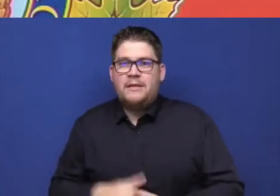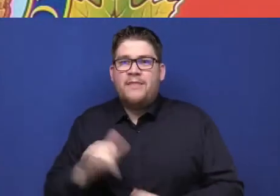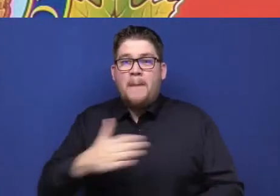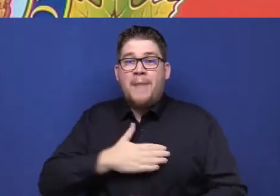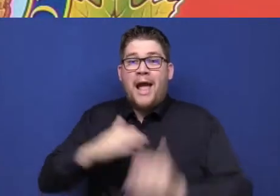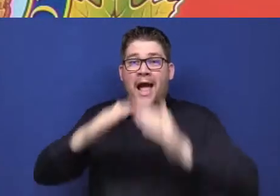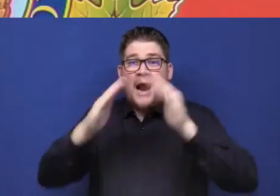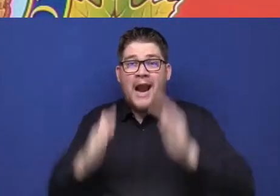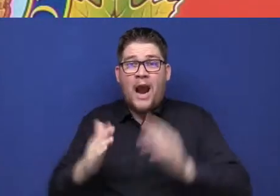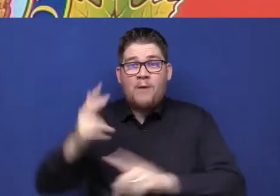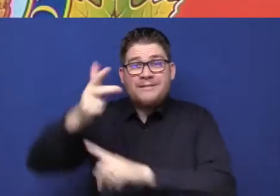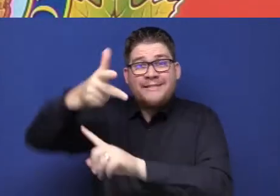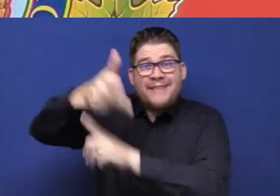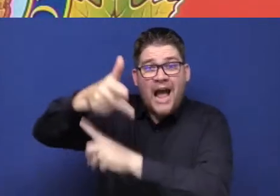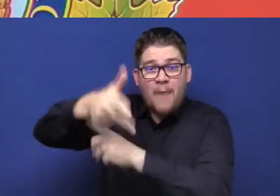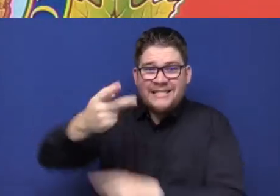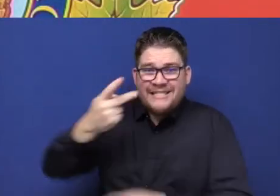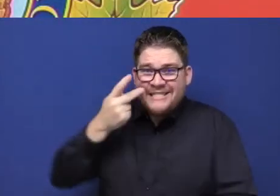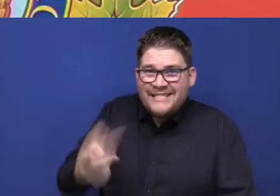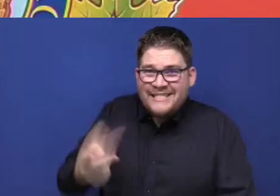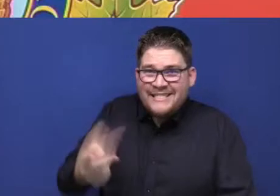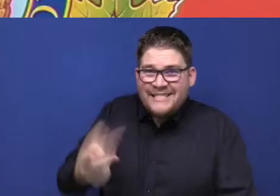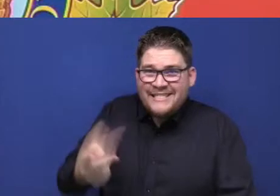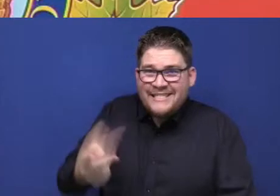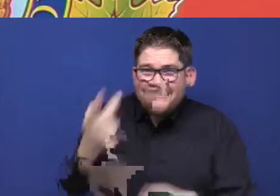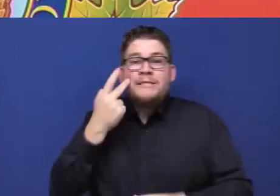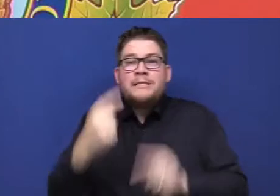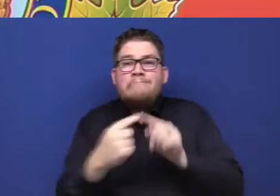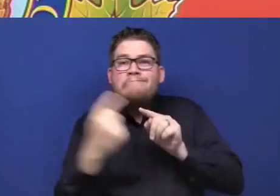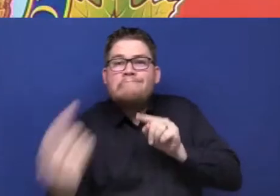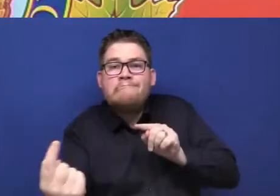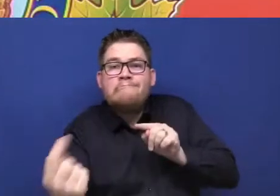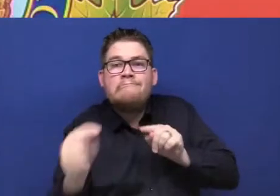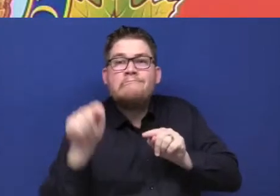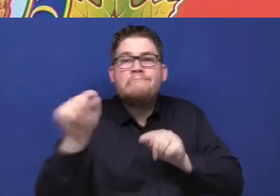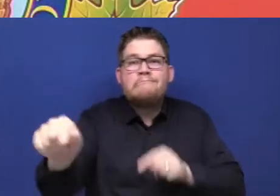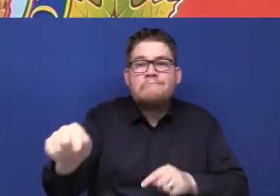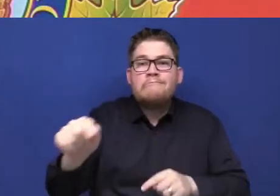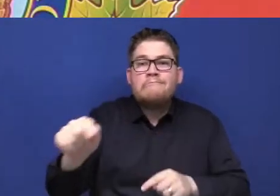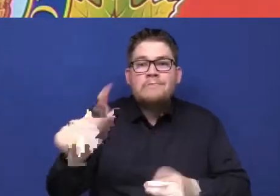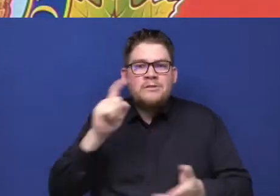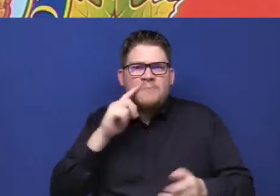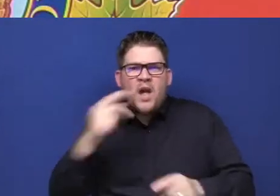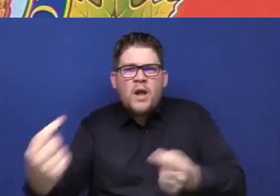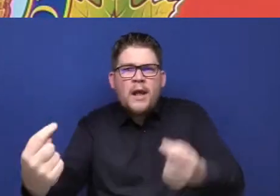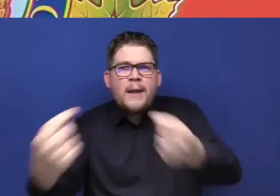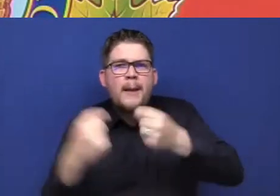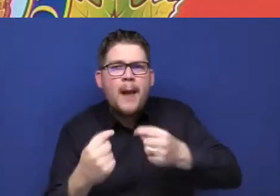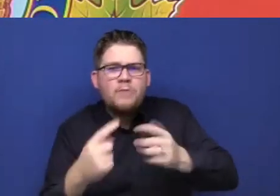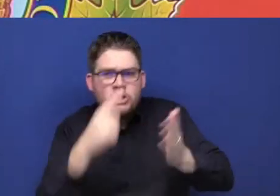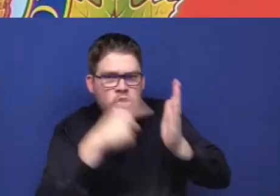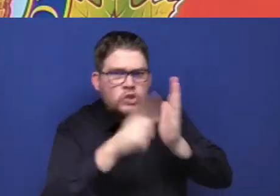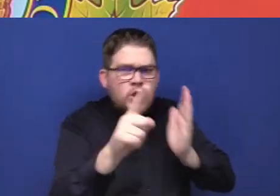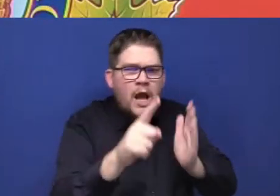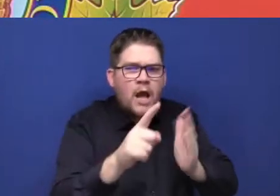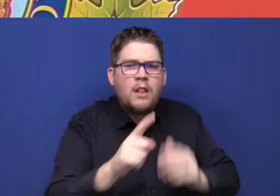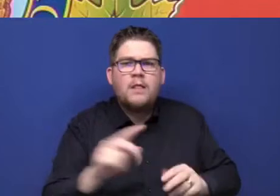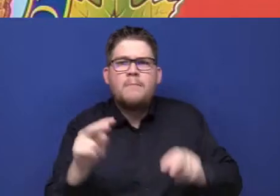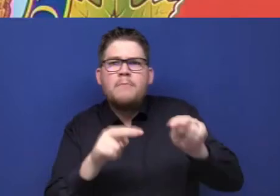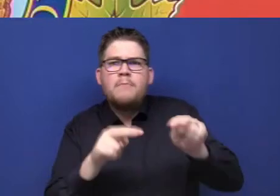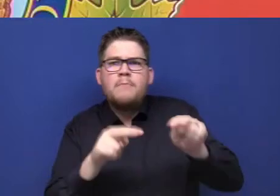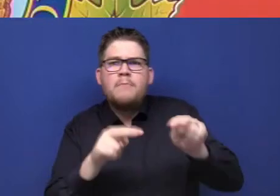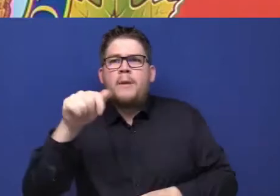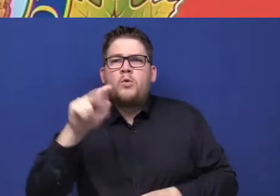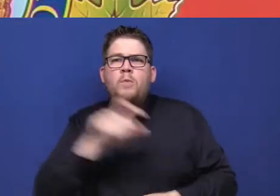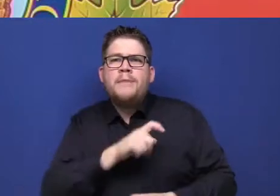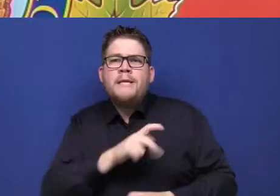you've been by, had a look at my home, and you can't see any signs of criminality. But we have not to date had any reports of looting